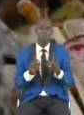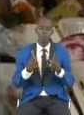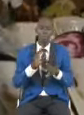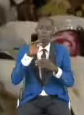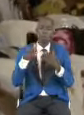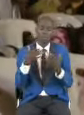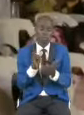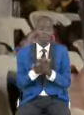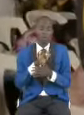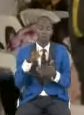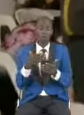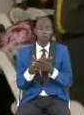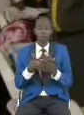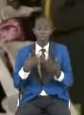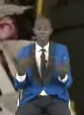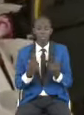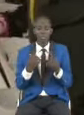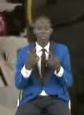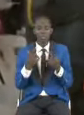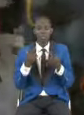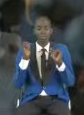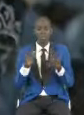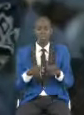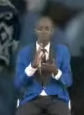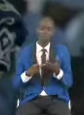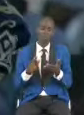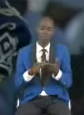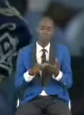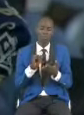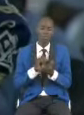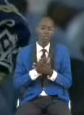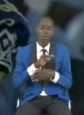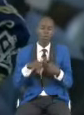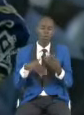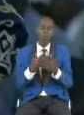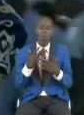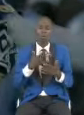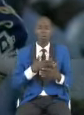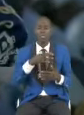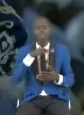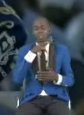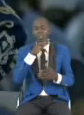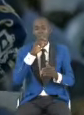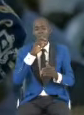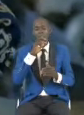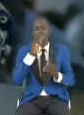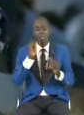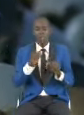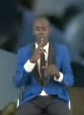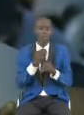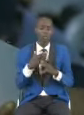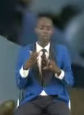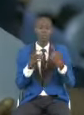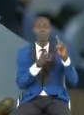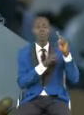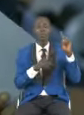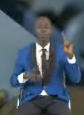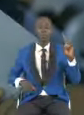forgiven, that all my iniquity can be taken away. Lord, I